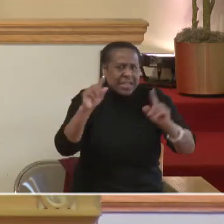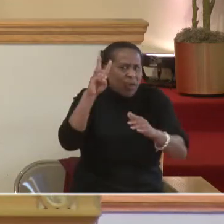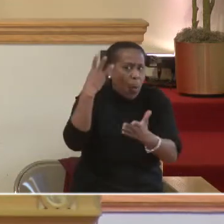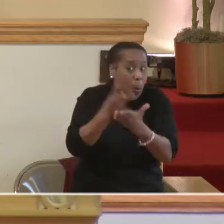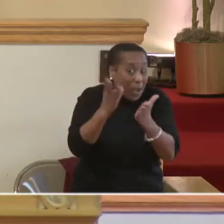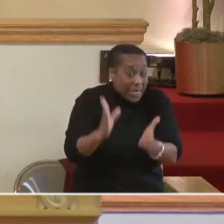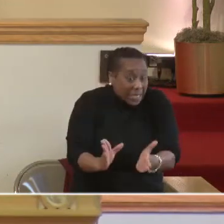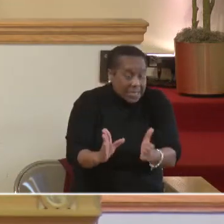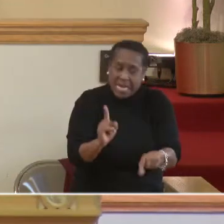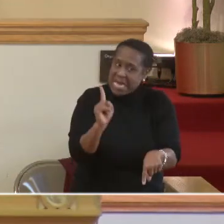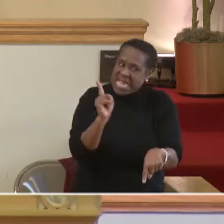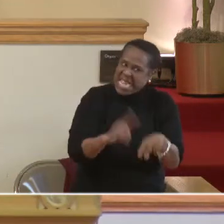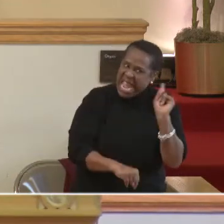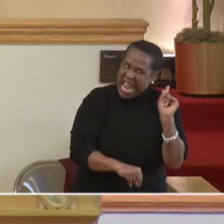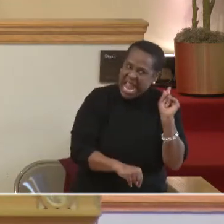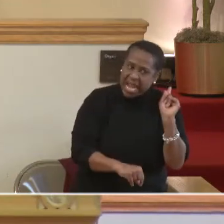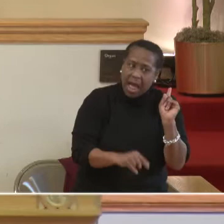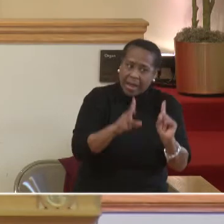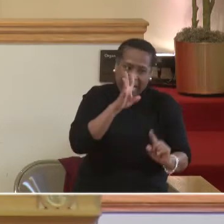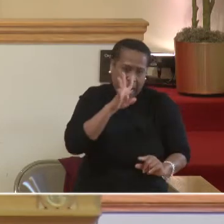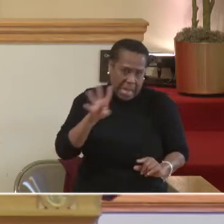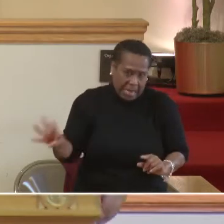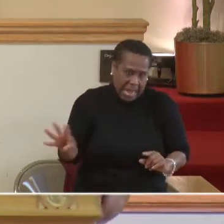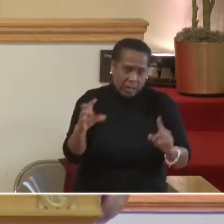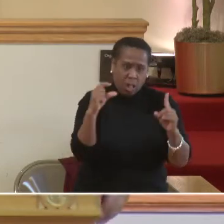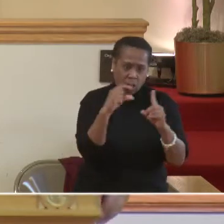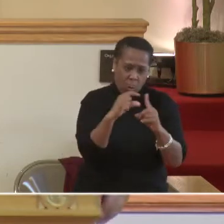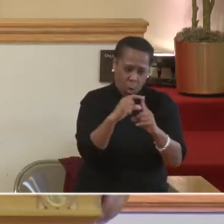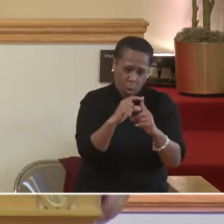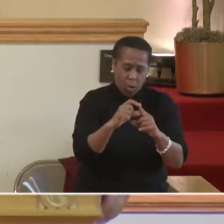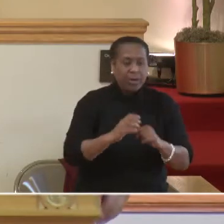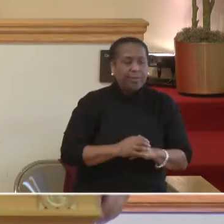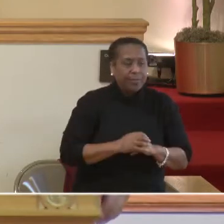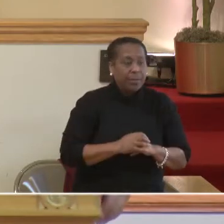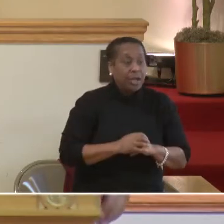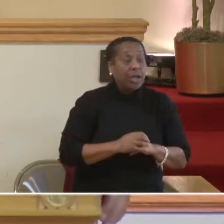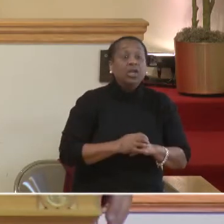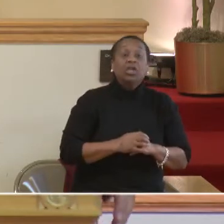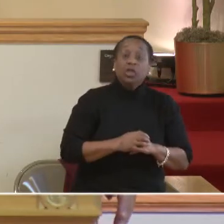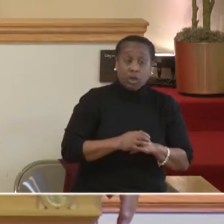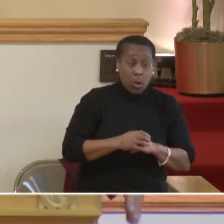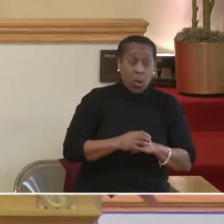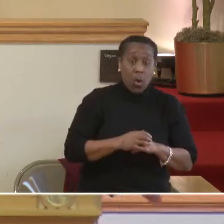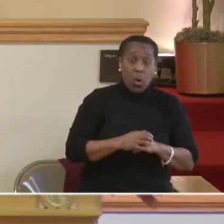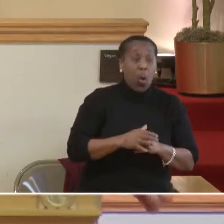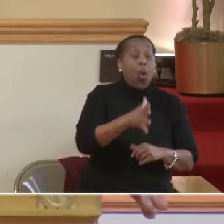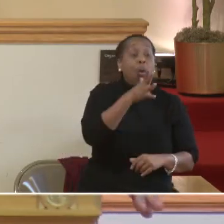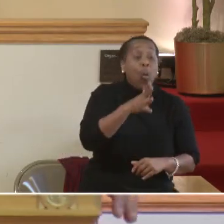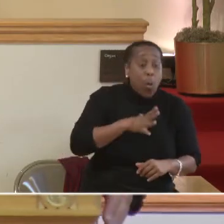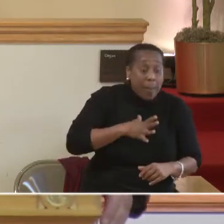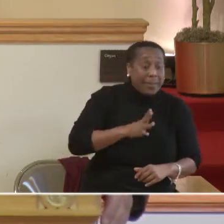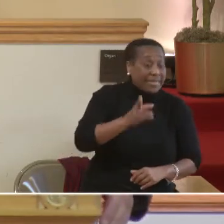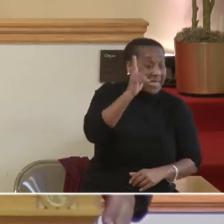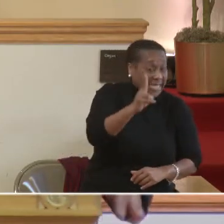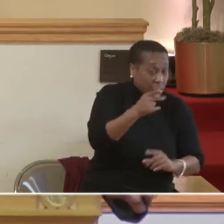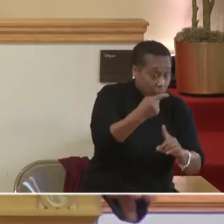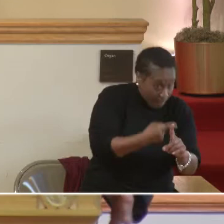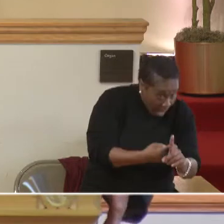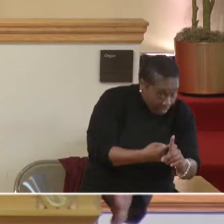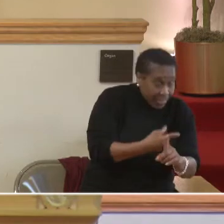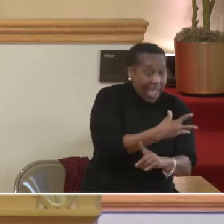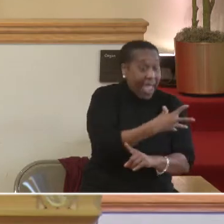it cannot ever neglect the word. And so as it is Women's History Month